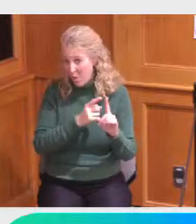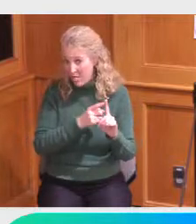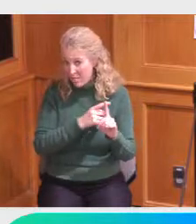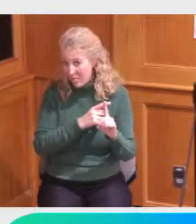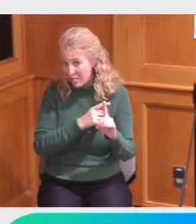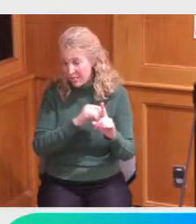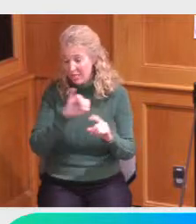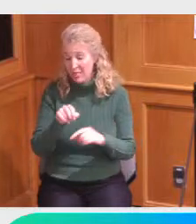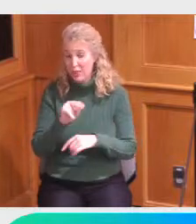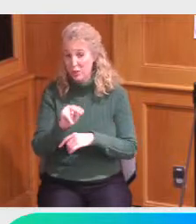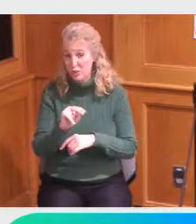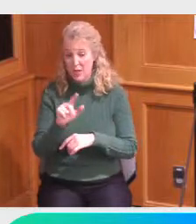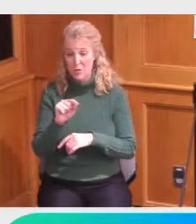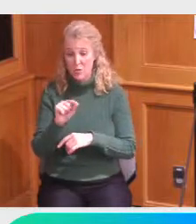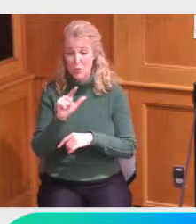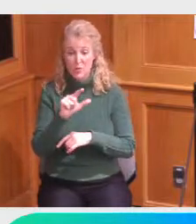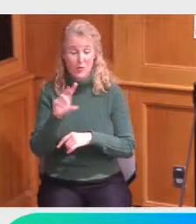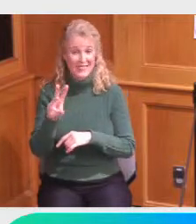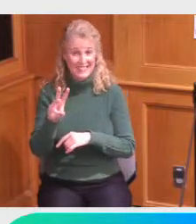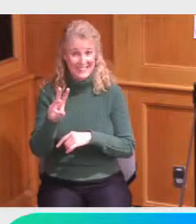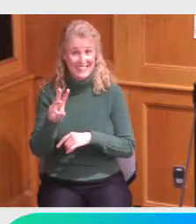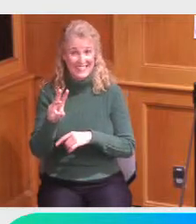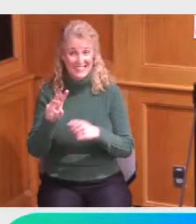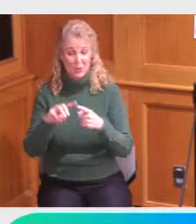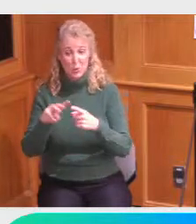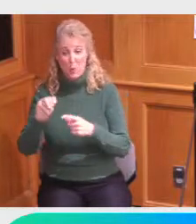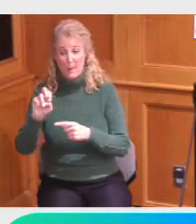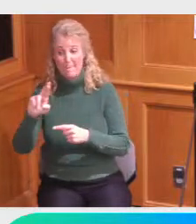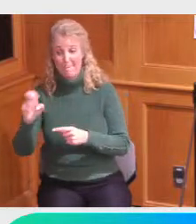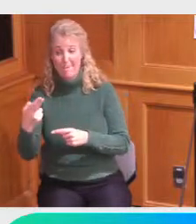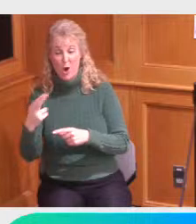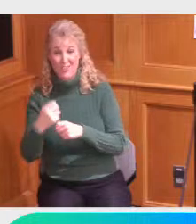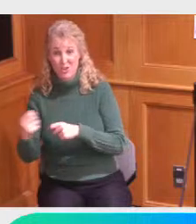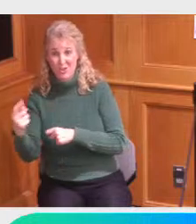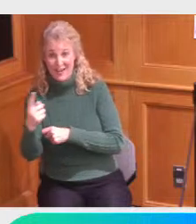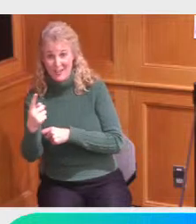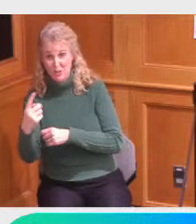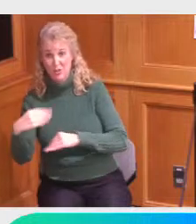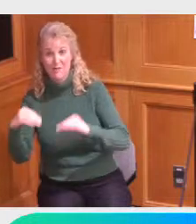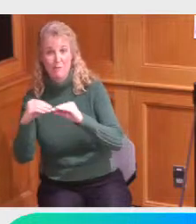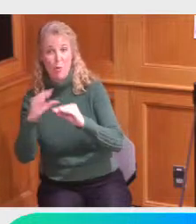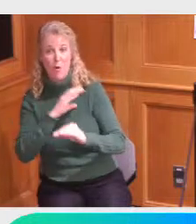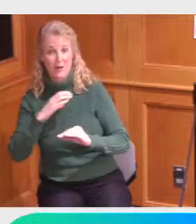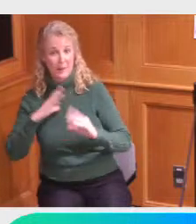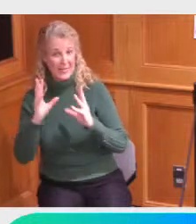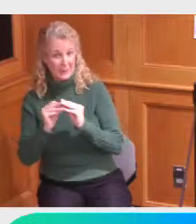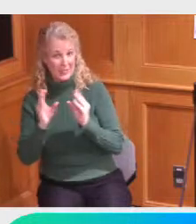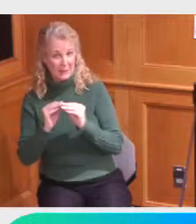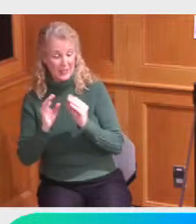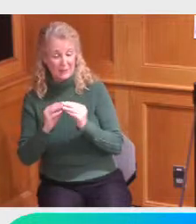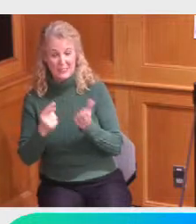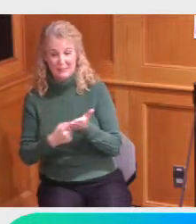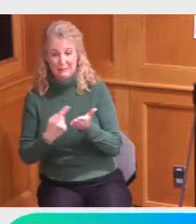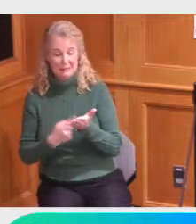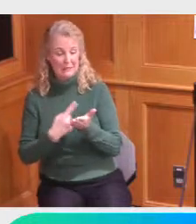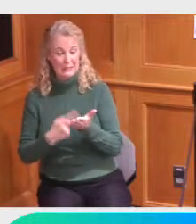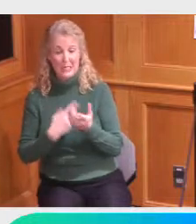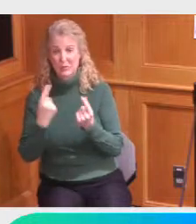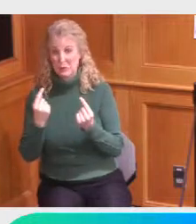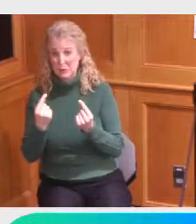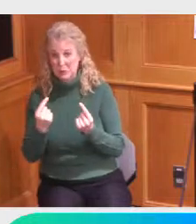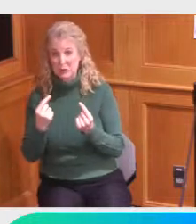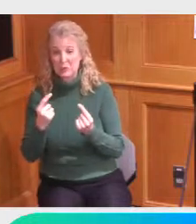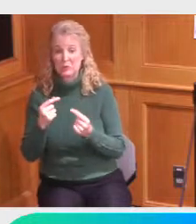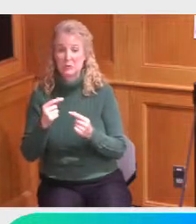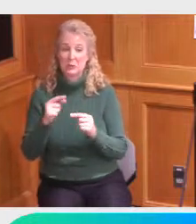then, in January of 2026, January through March, have additional tax levy committee meetings to discuss the levy, the consultants' report,